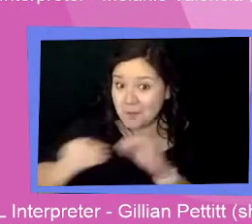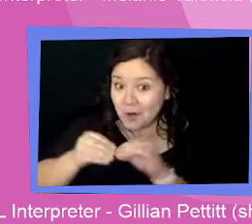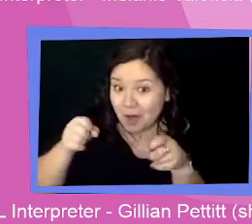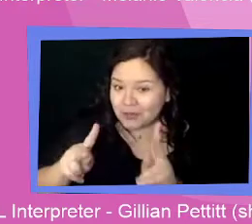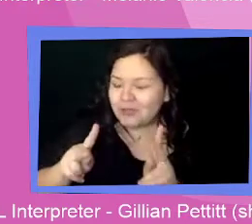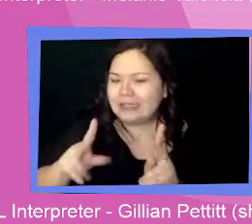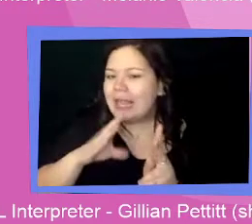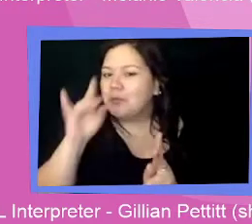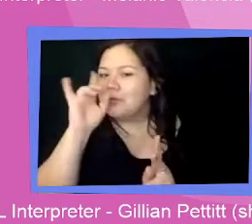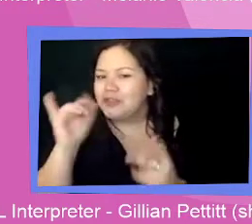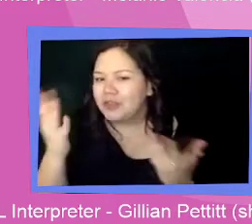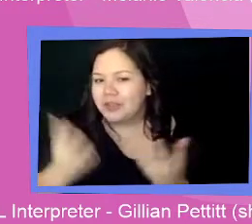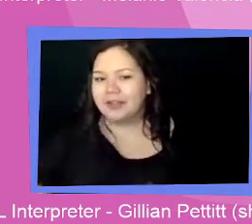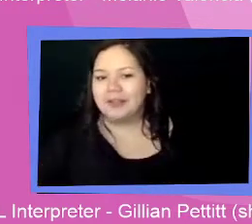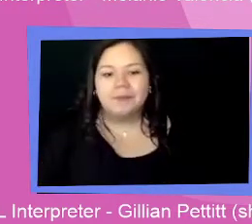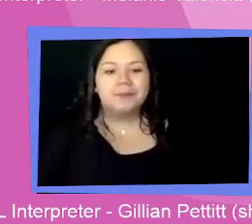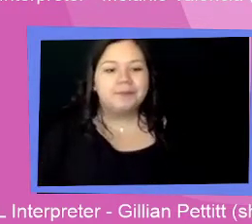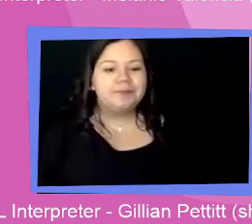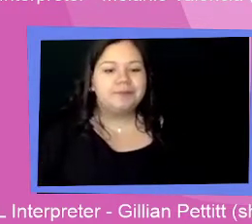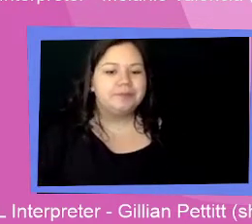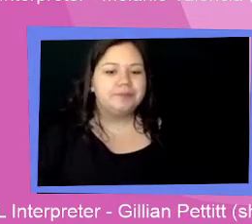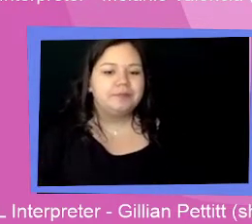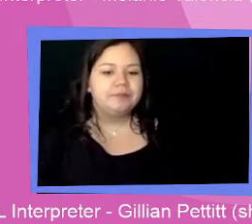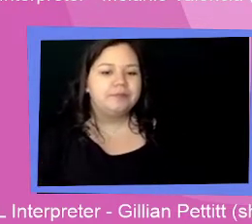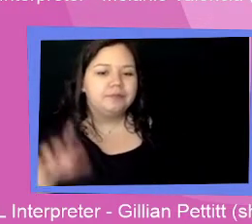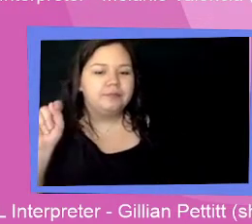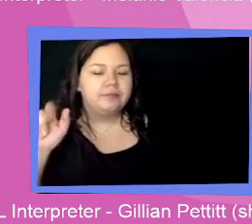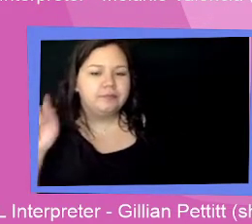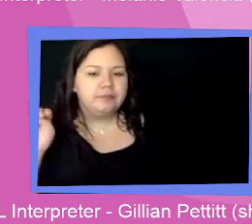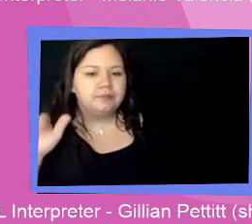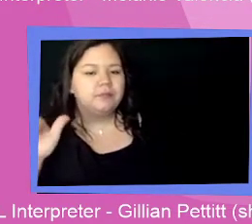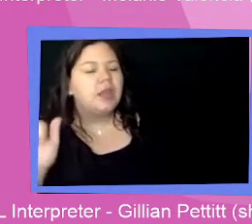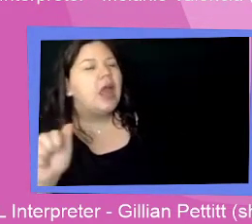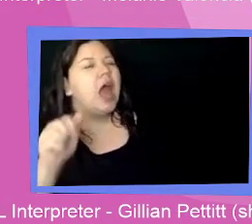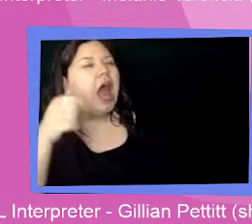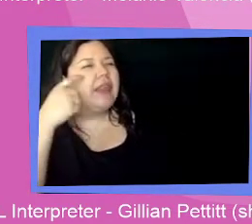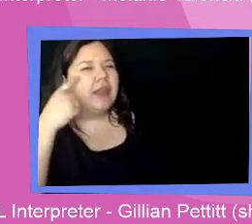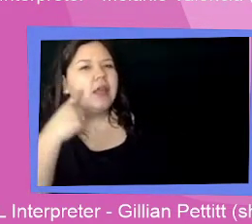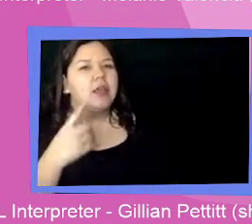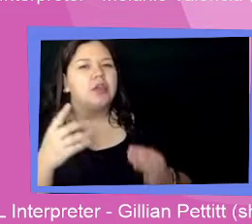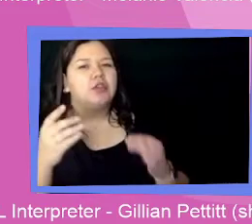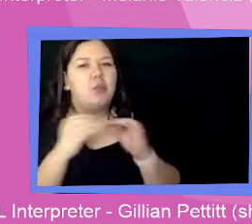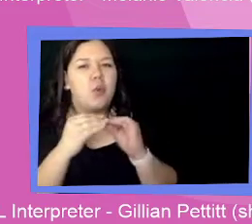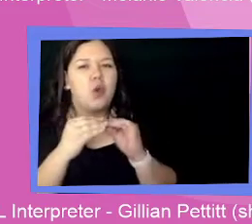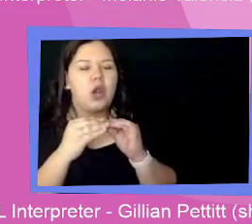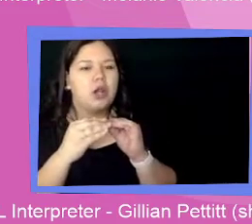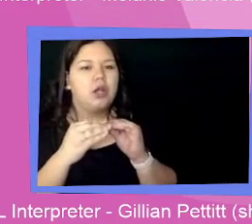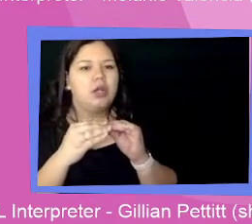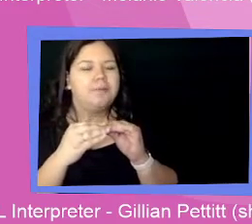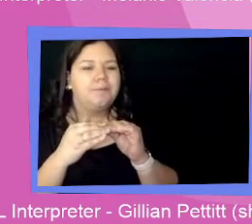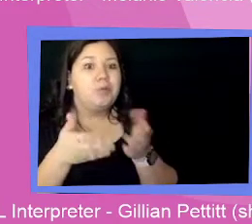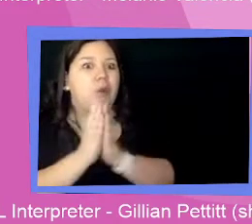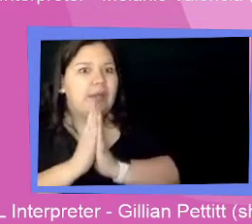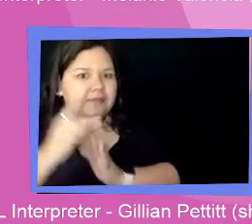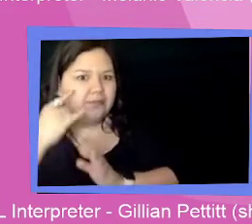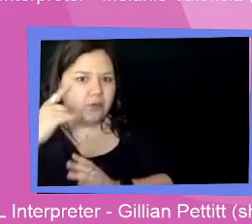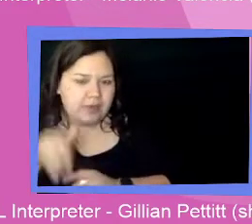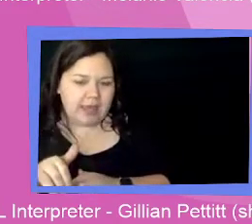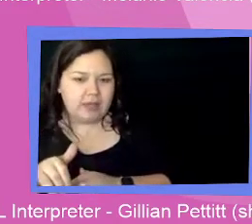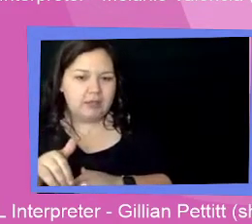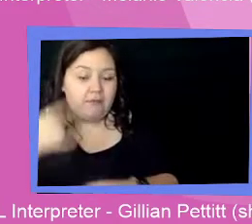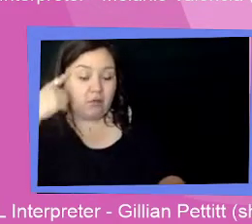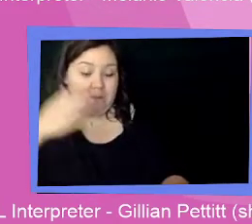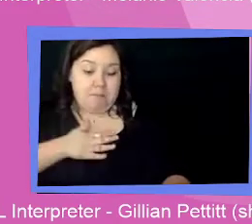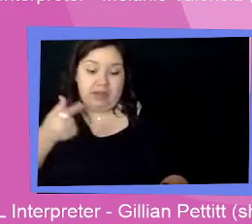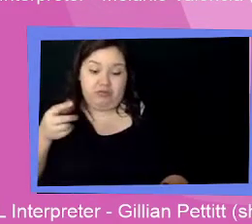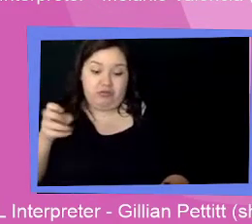way? I think there's definitely more demand. And YA, I can definitely speak from the genre that I'm writing in,